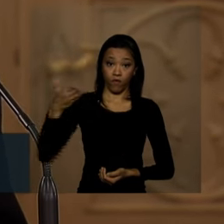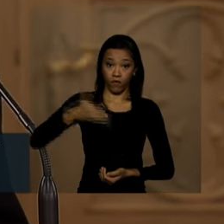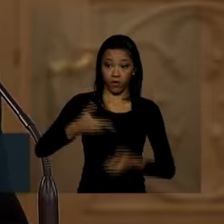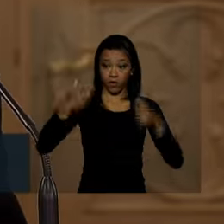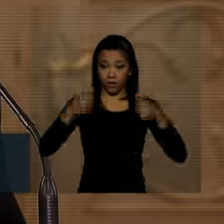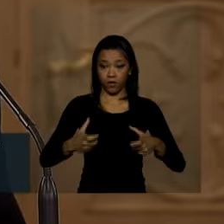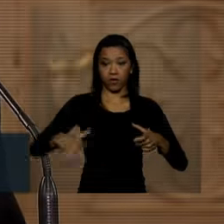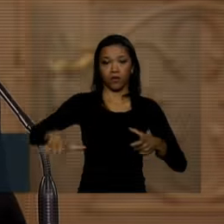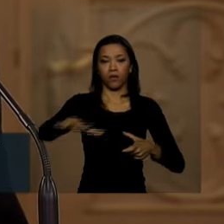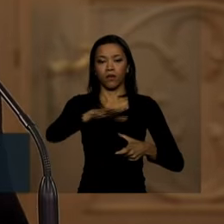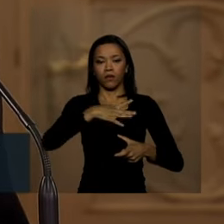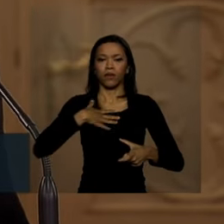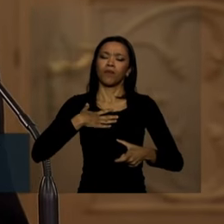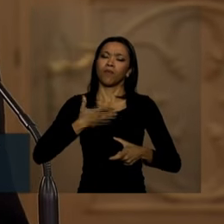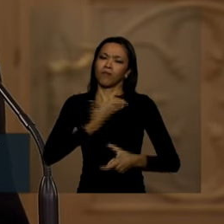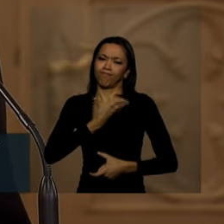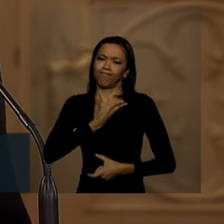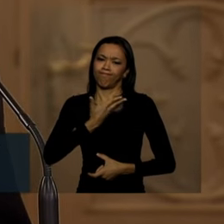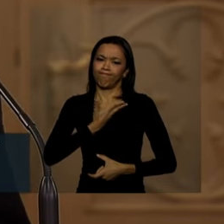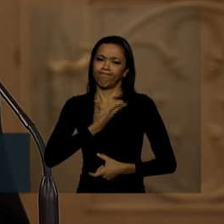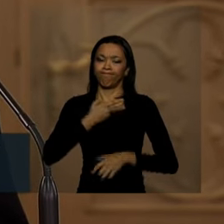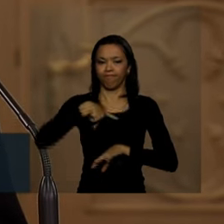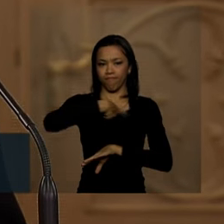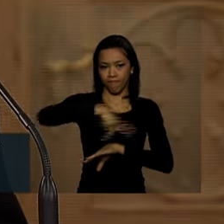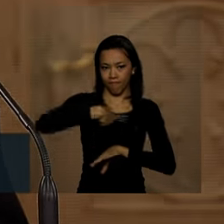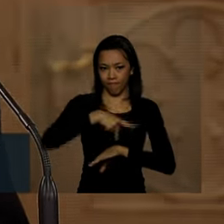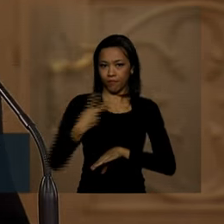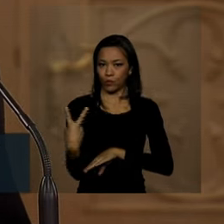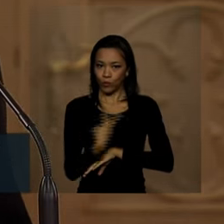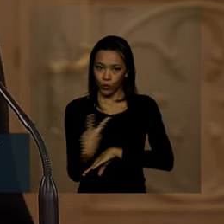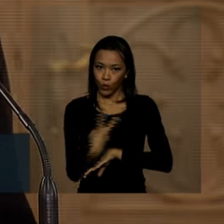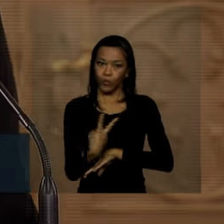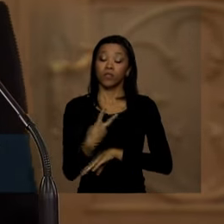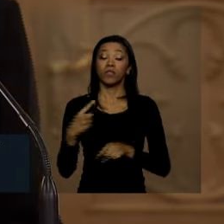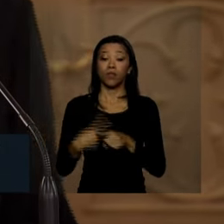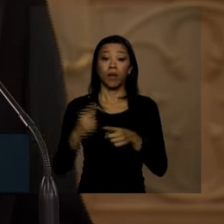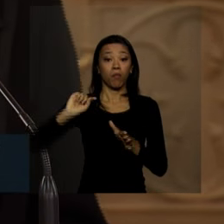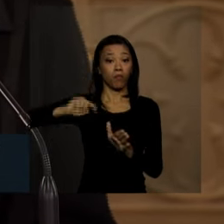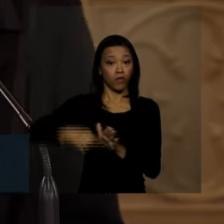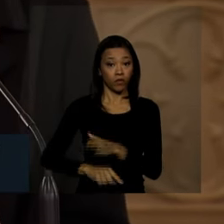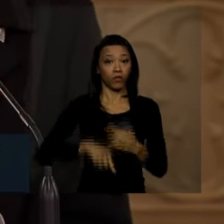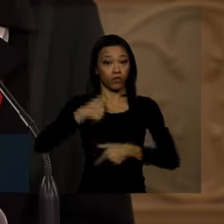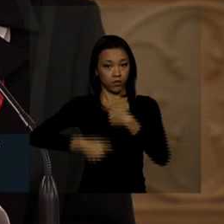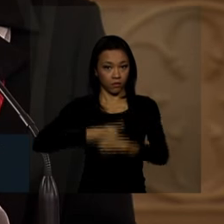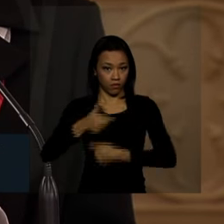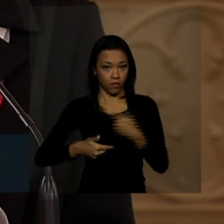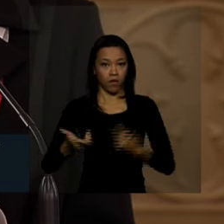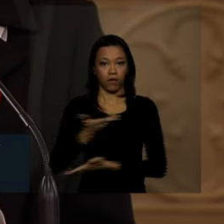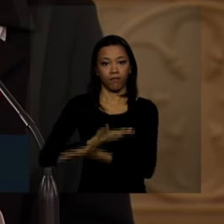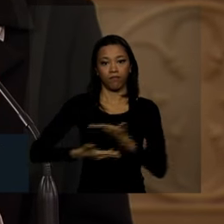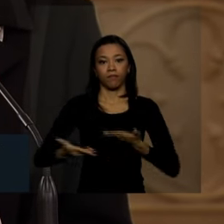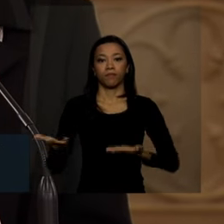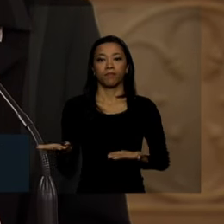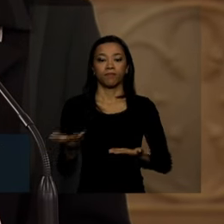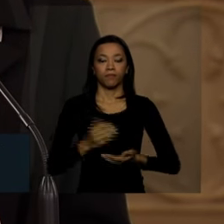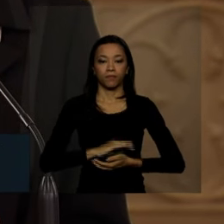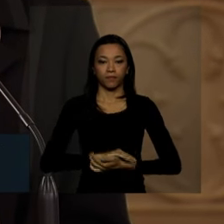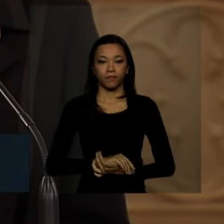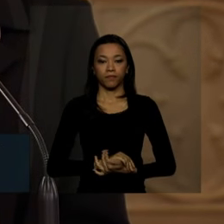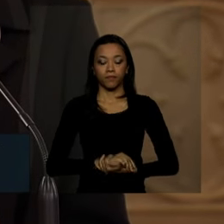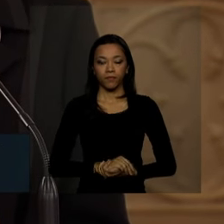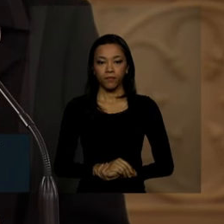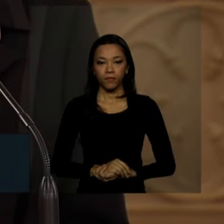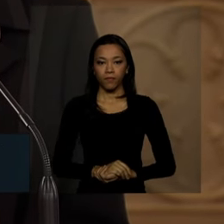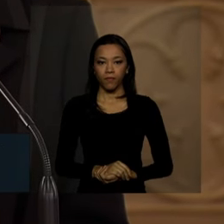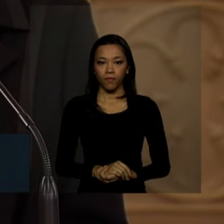celebrar a amizade entre nossos países e para aprofundar a cooperação bilateral. I have come to Helsinki in order to celebrate